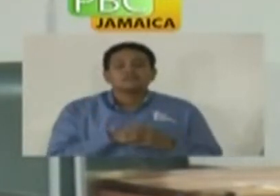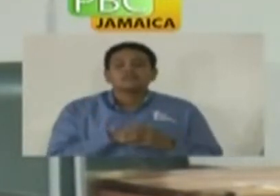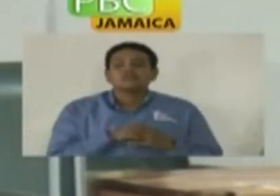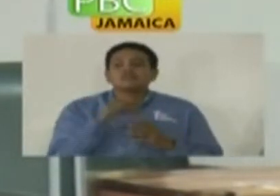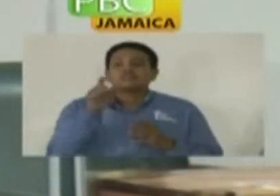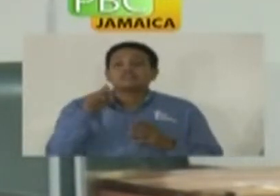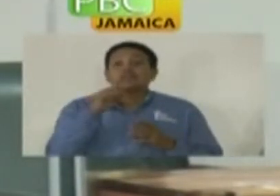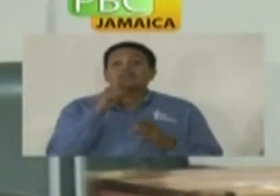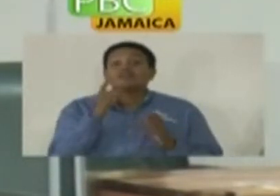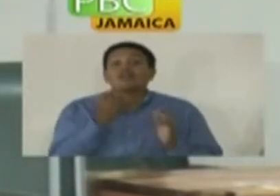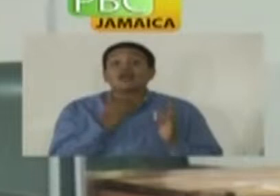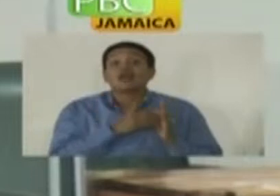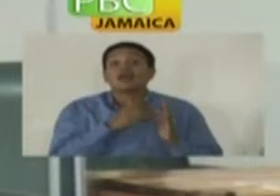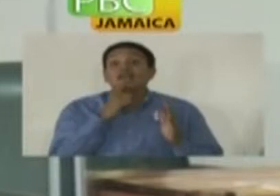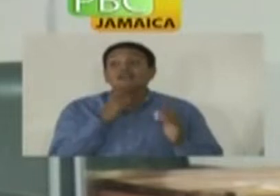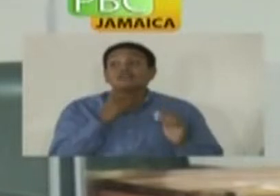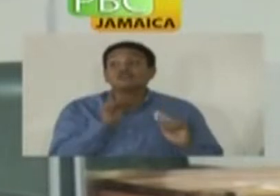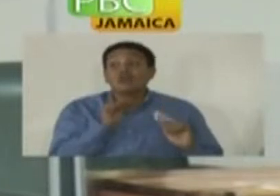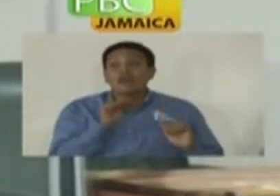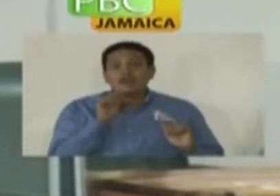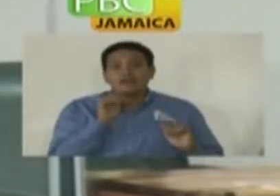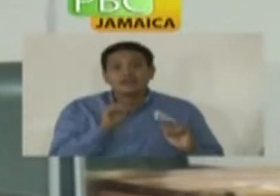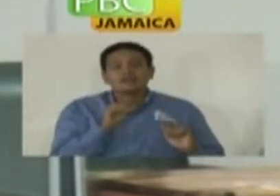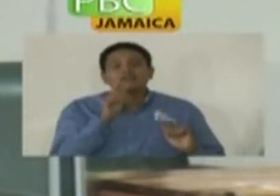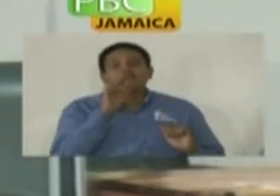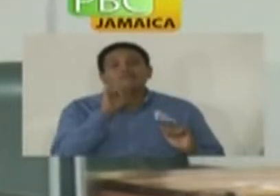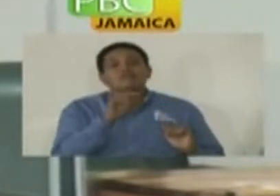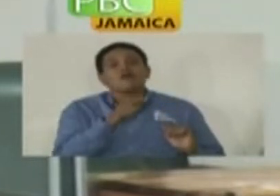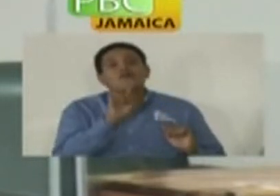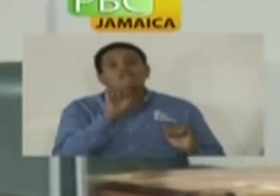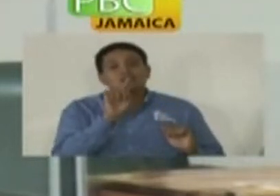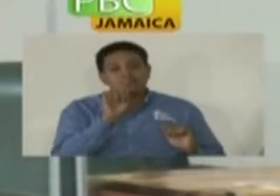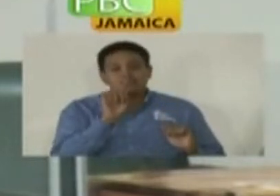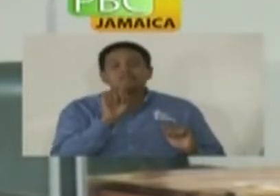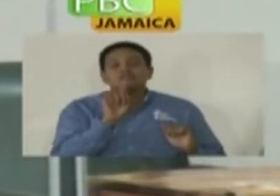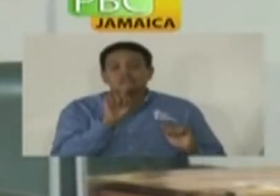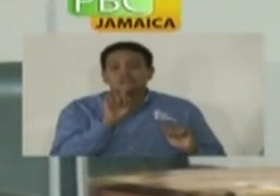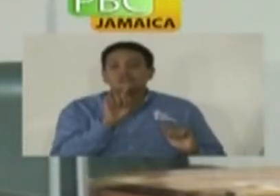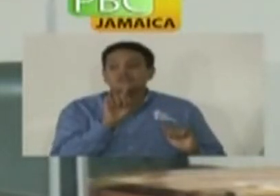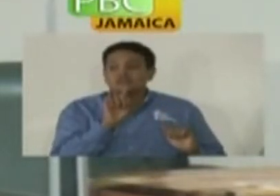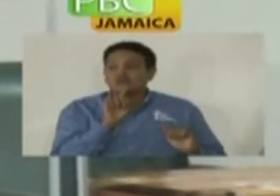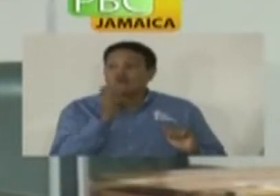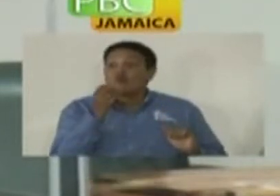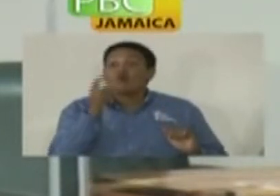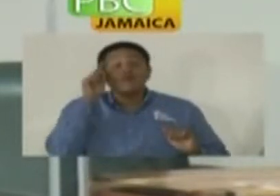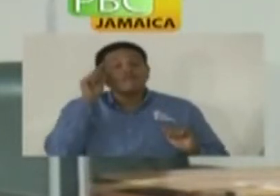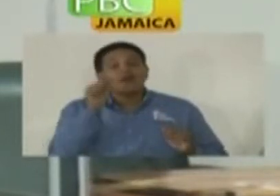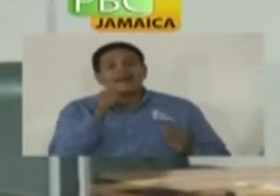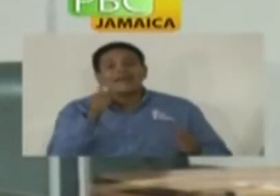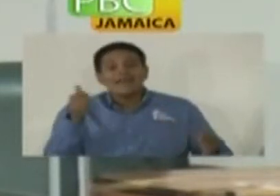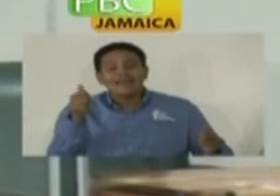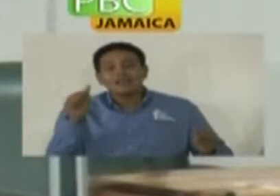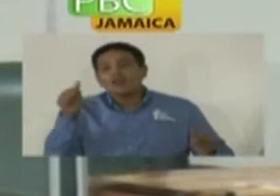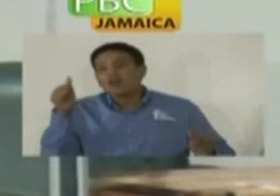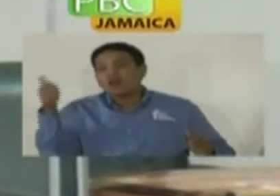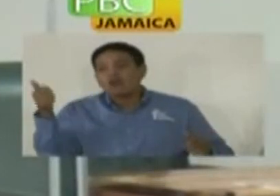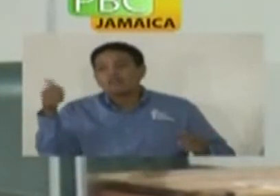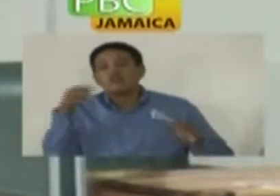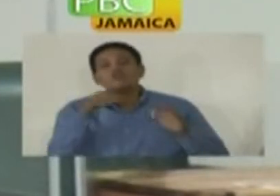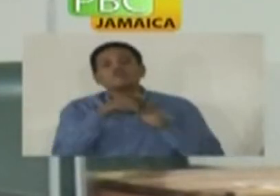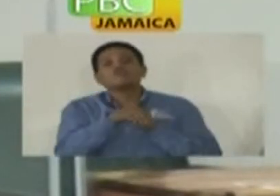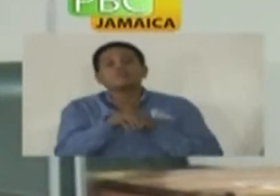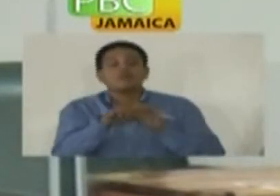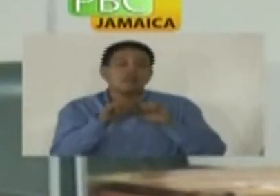shall again be tried for that offense or for any other